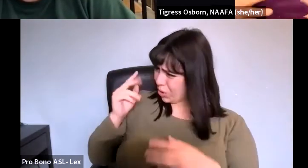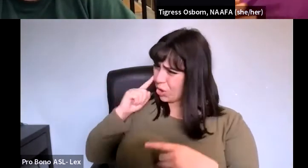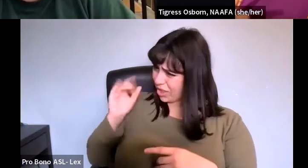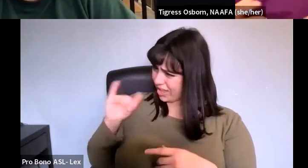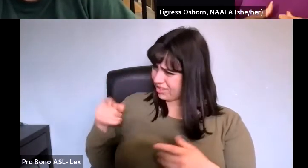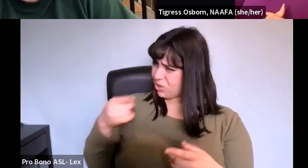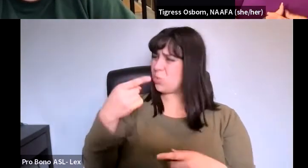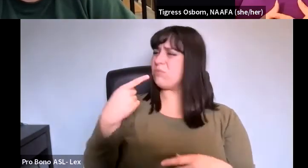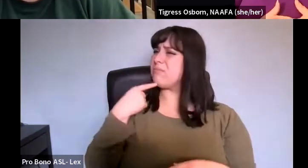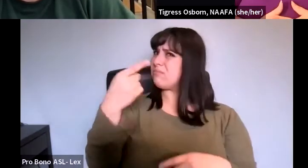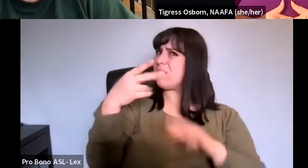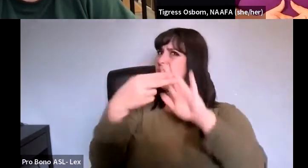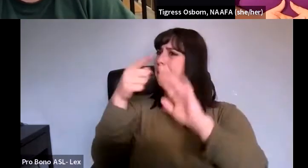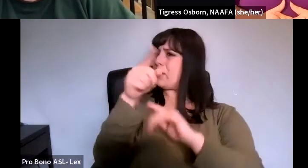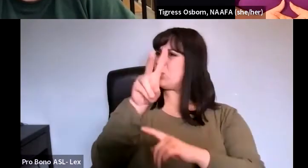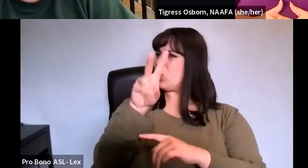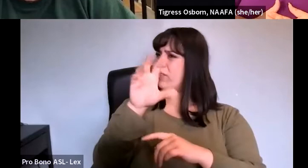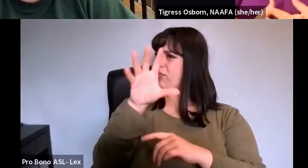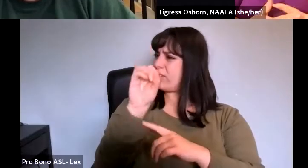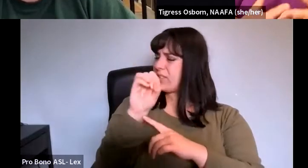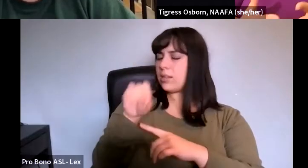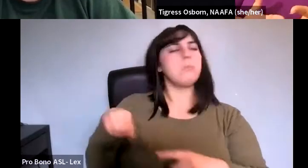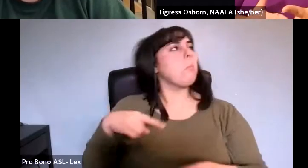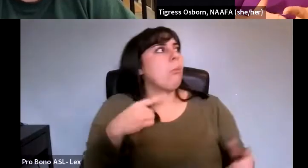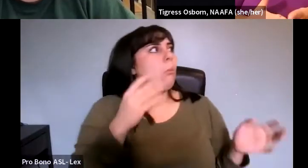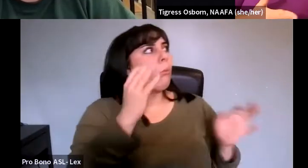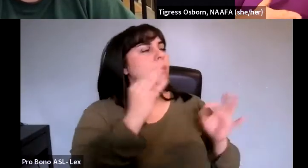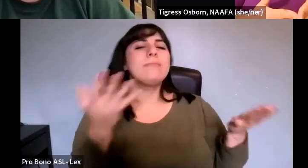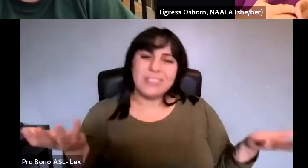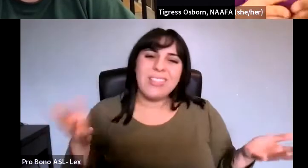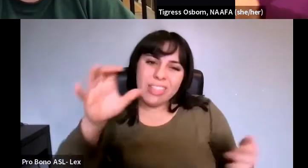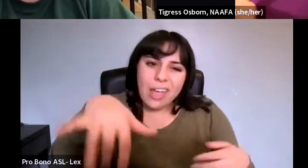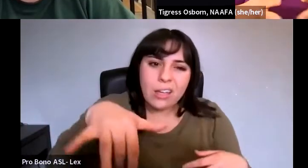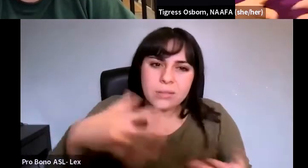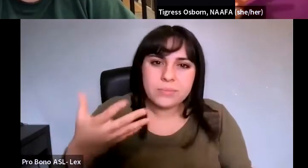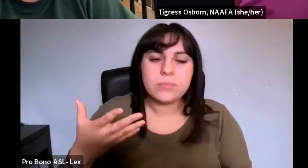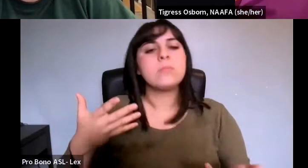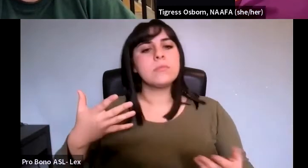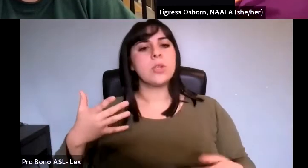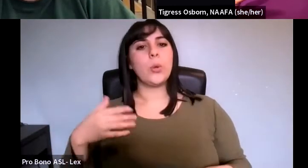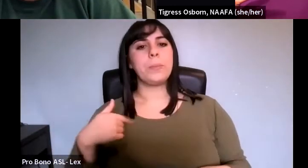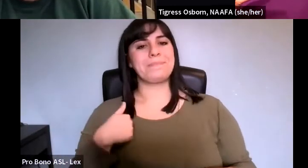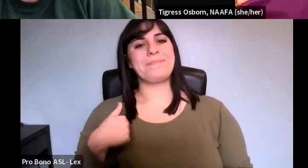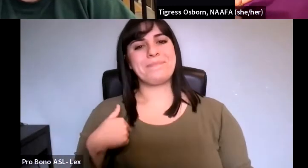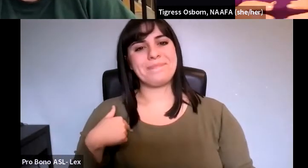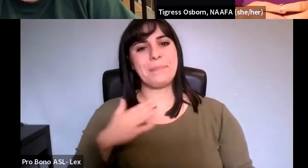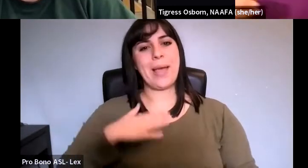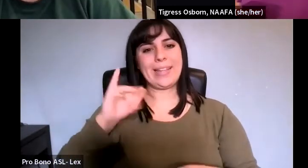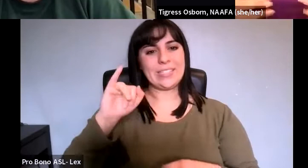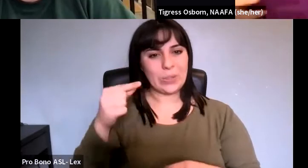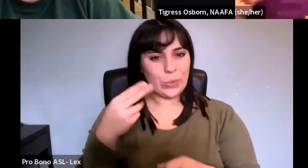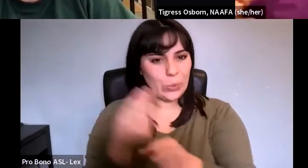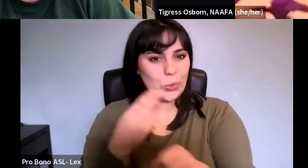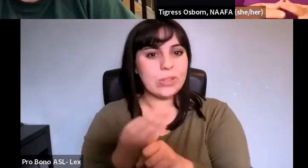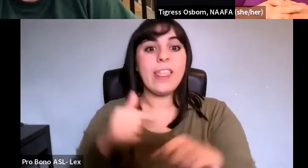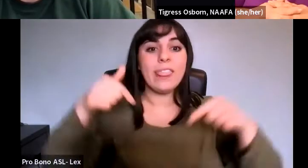and know a variety of people that size. It's why I use the hashtag, this is what 300 pounds looks like on my Instagram. Because that's